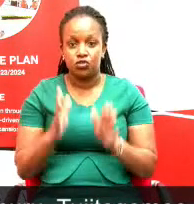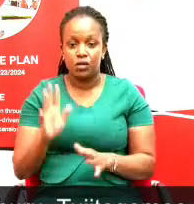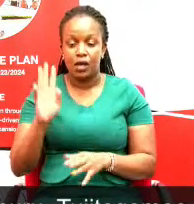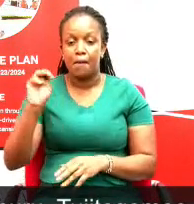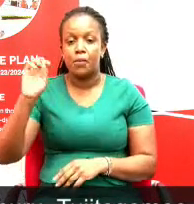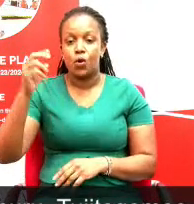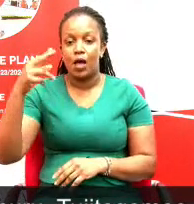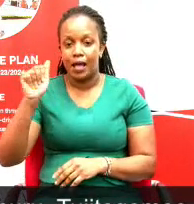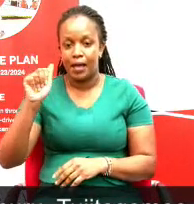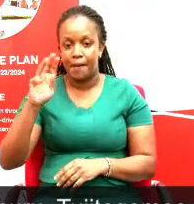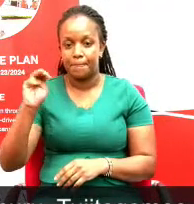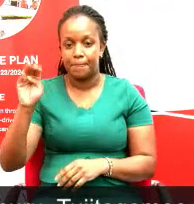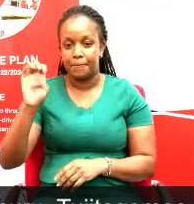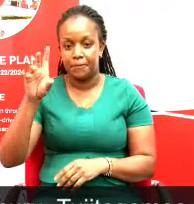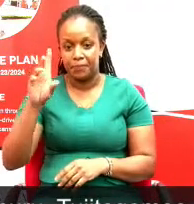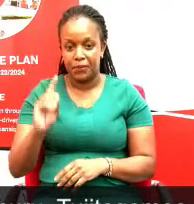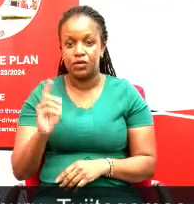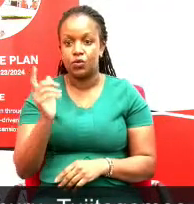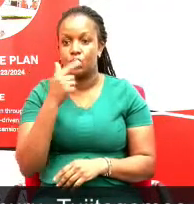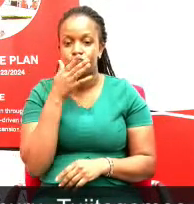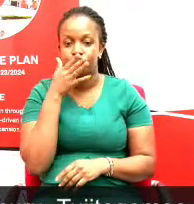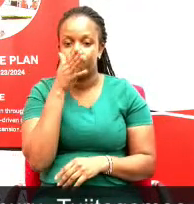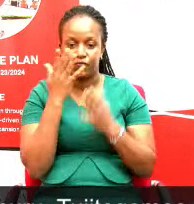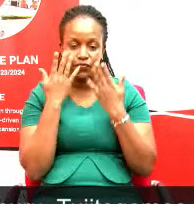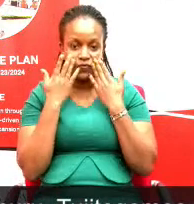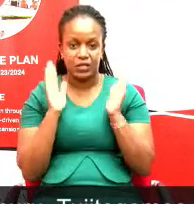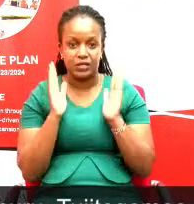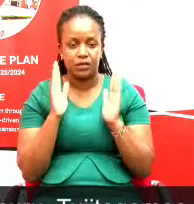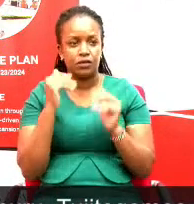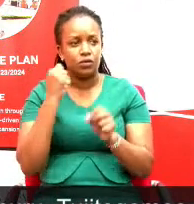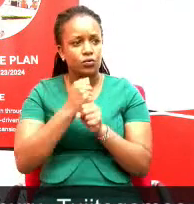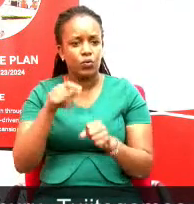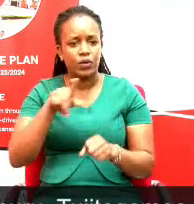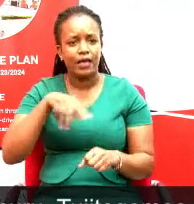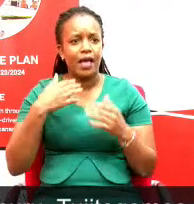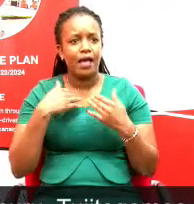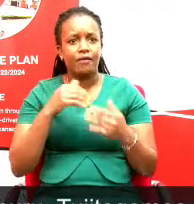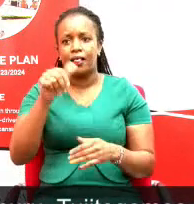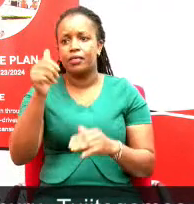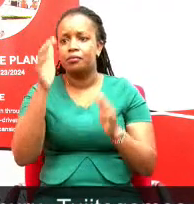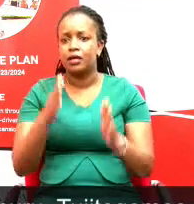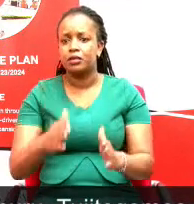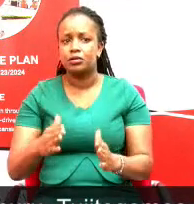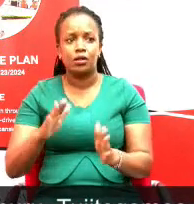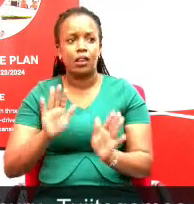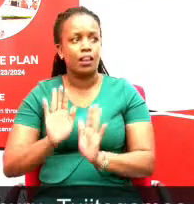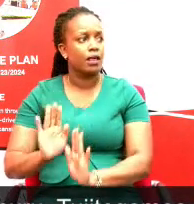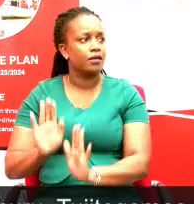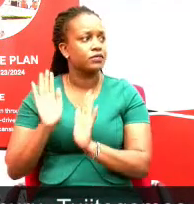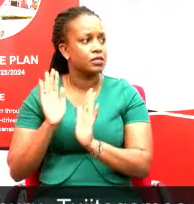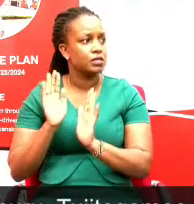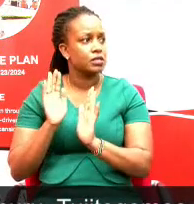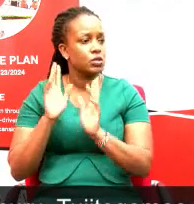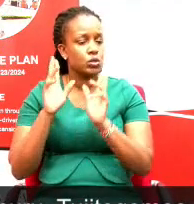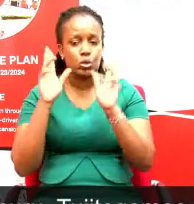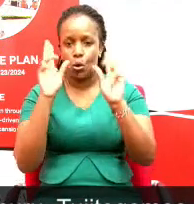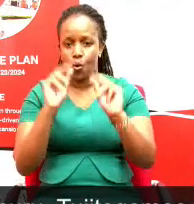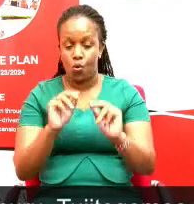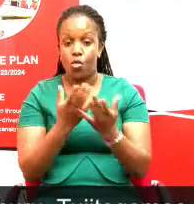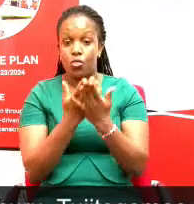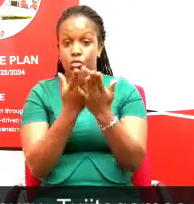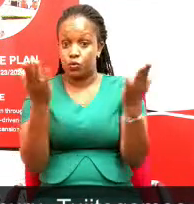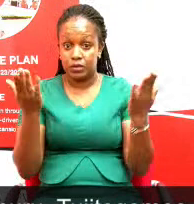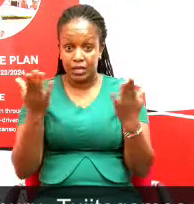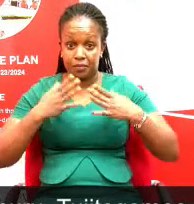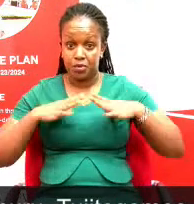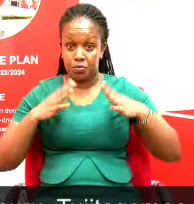Homa, who has already spoken to you. Do you have anybody else left? No? So these are the